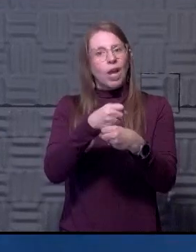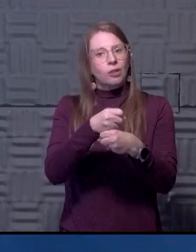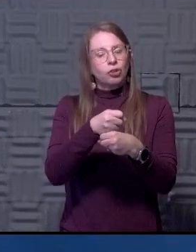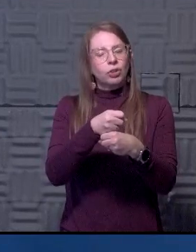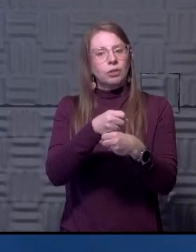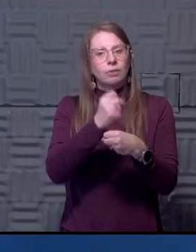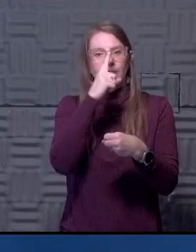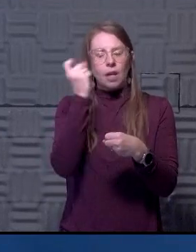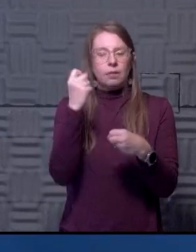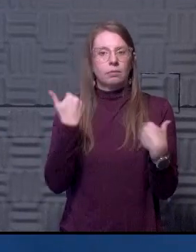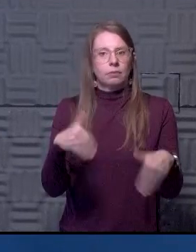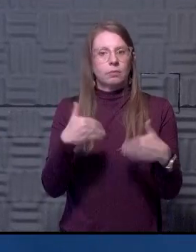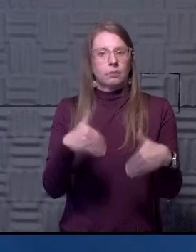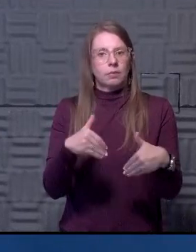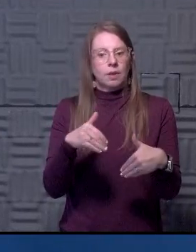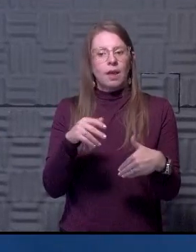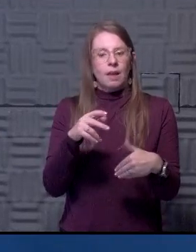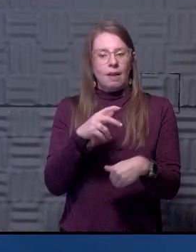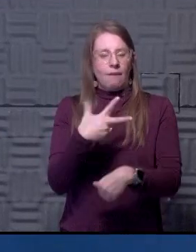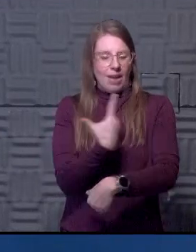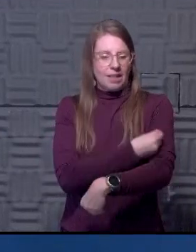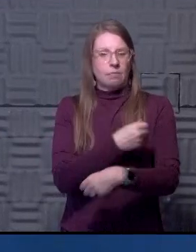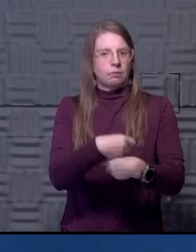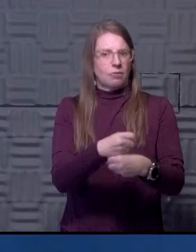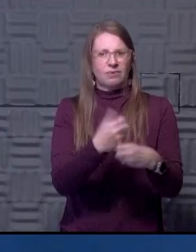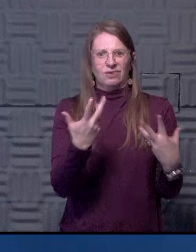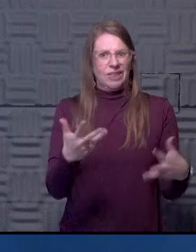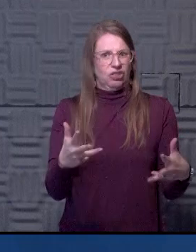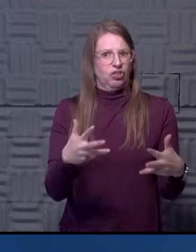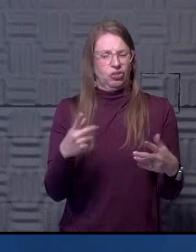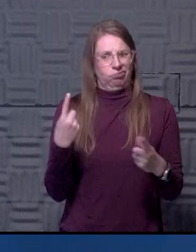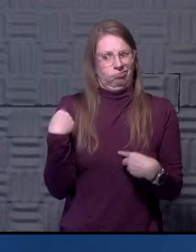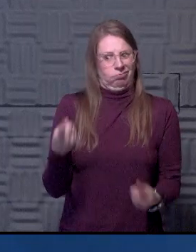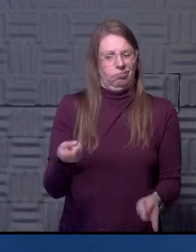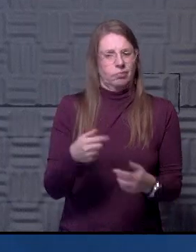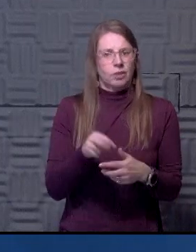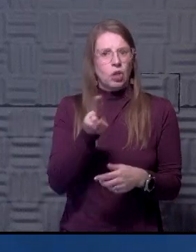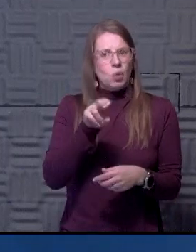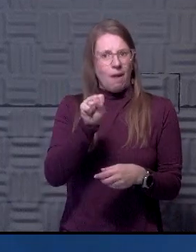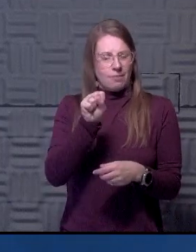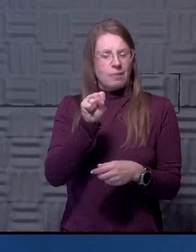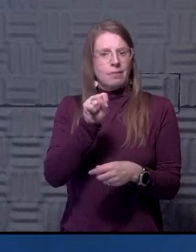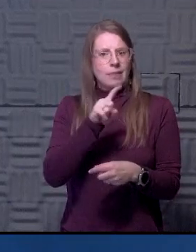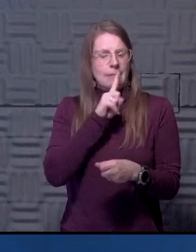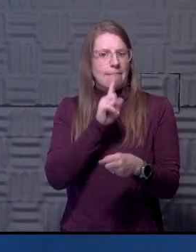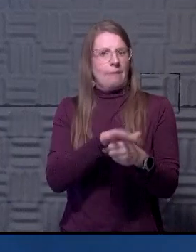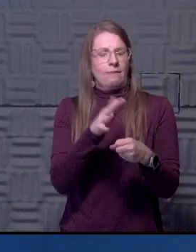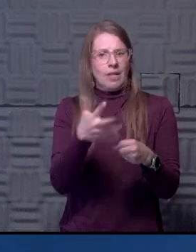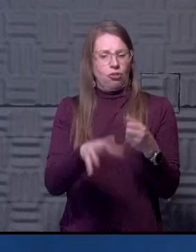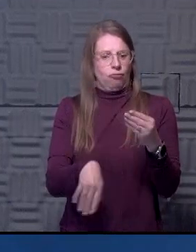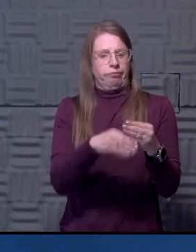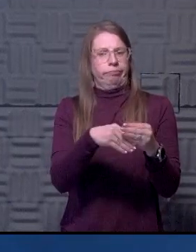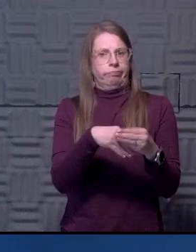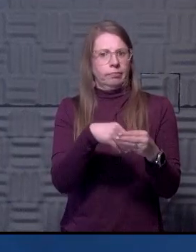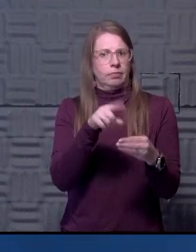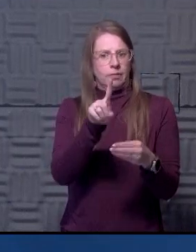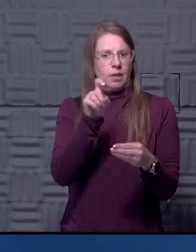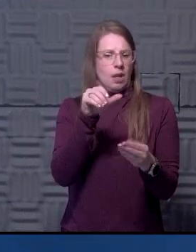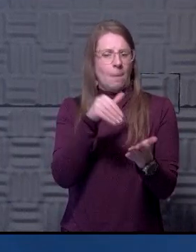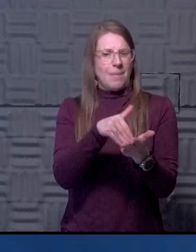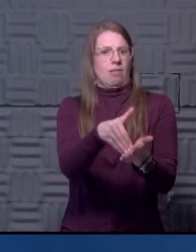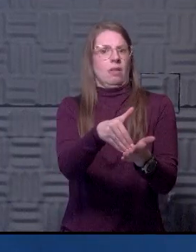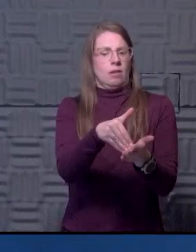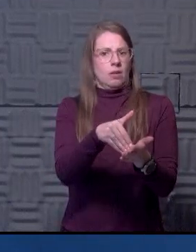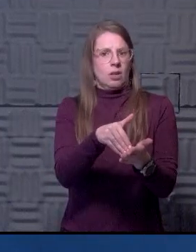there's a vast amount of these vaccines that have been produced, and the U.S. has committed to additional 100 million